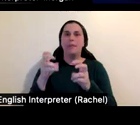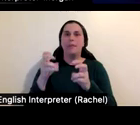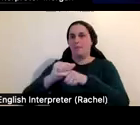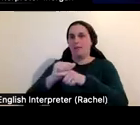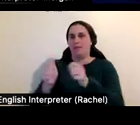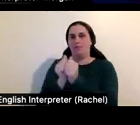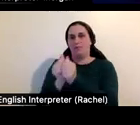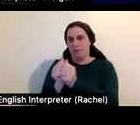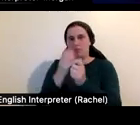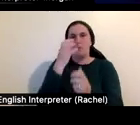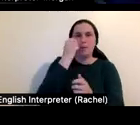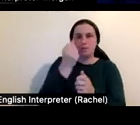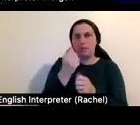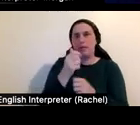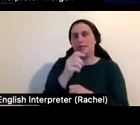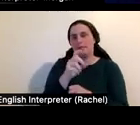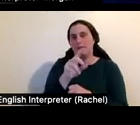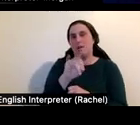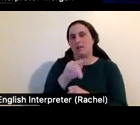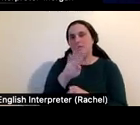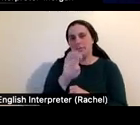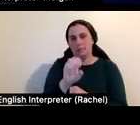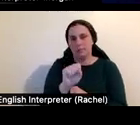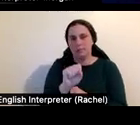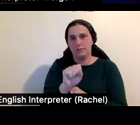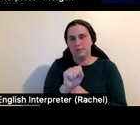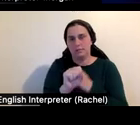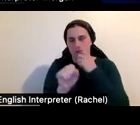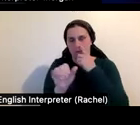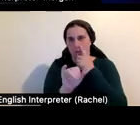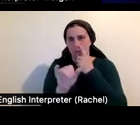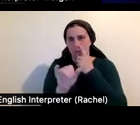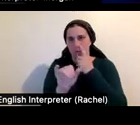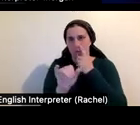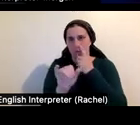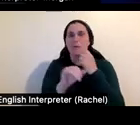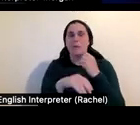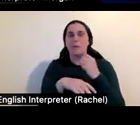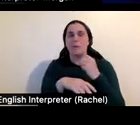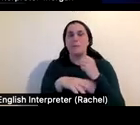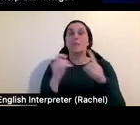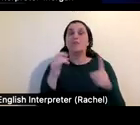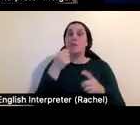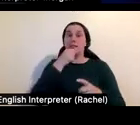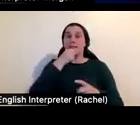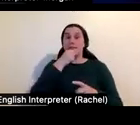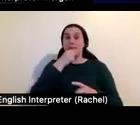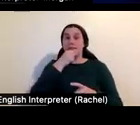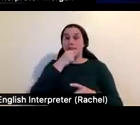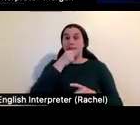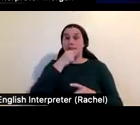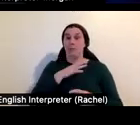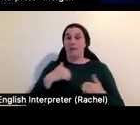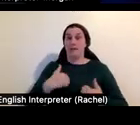And again, then there is some ways we can, yeah, if it's a female animal, it's always D. And if it's a male animal,